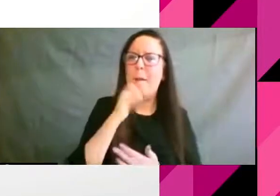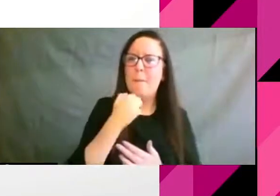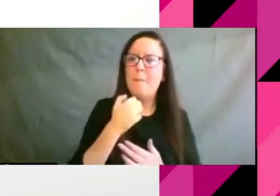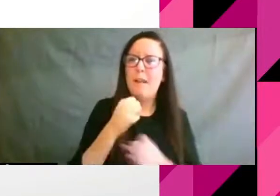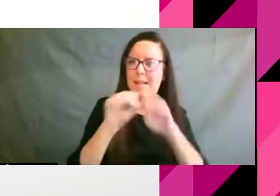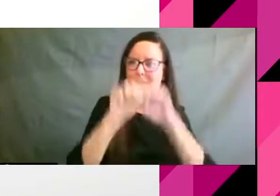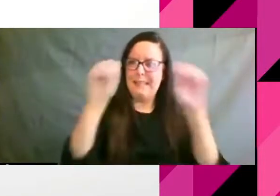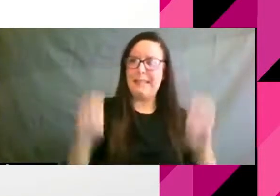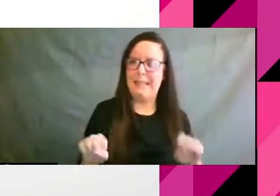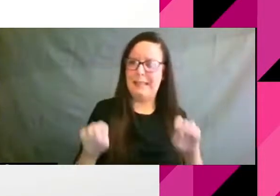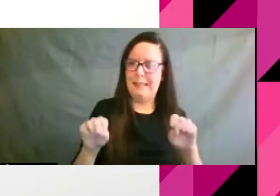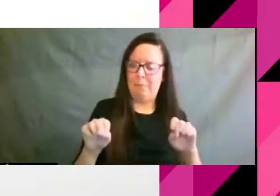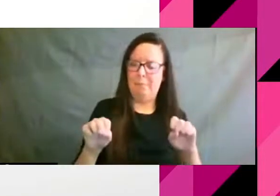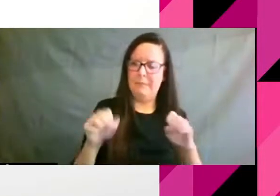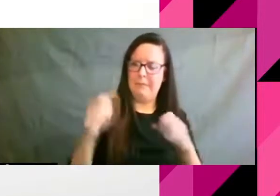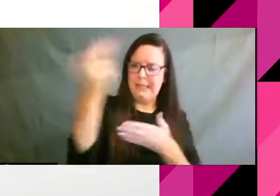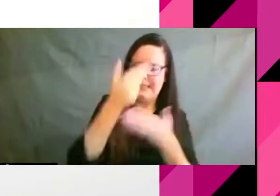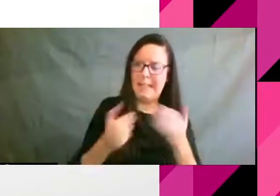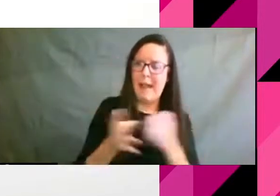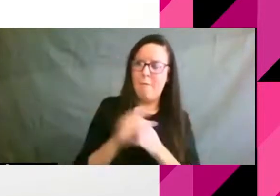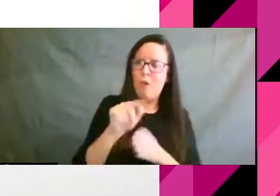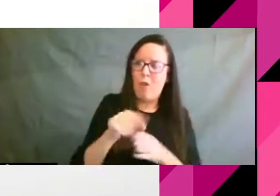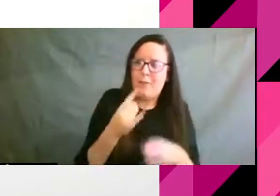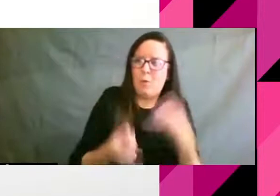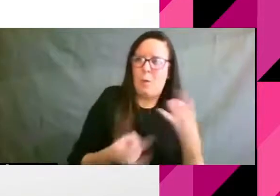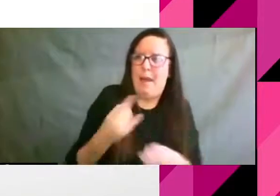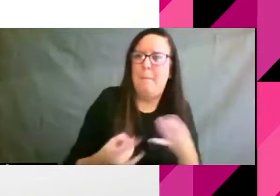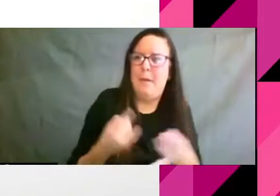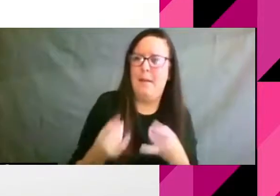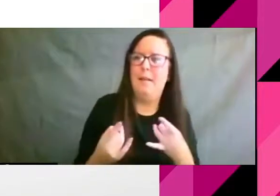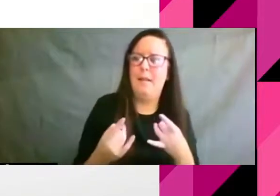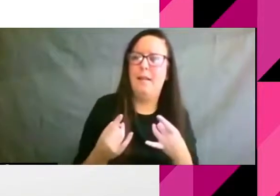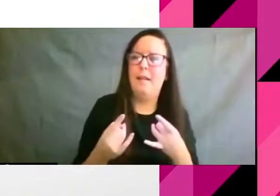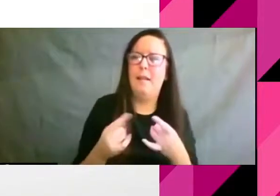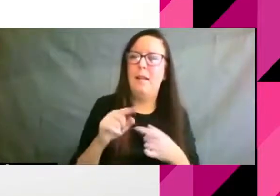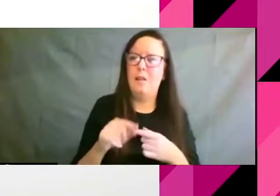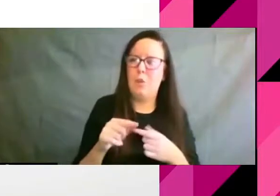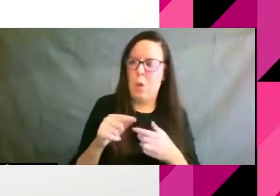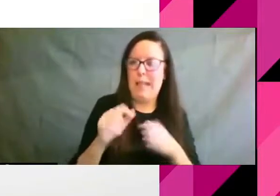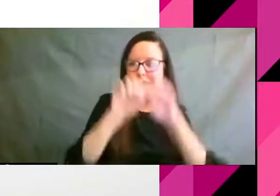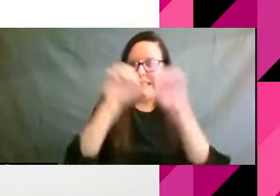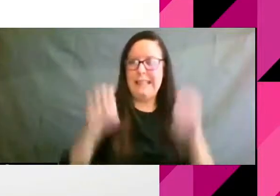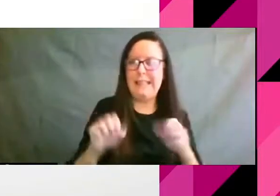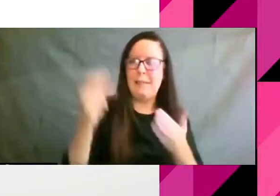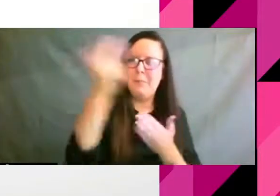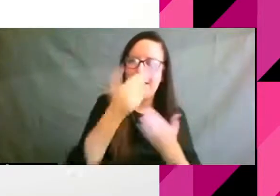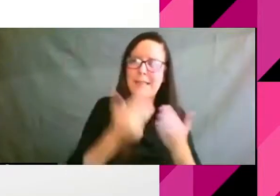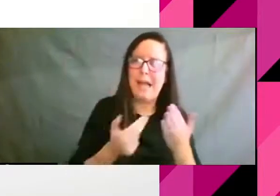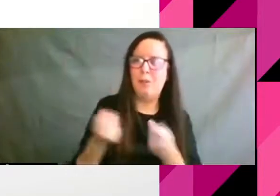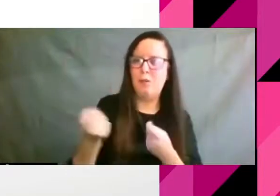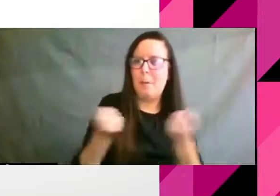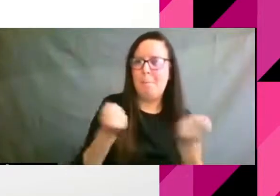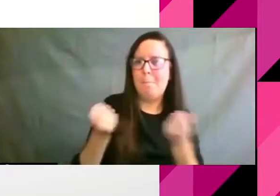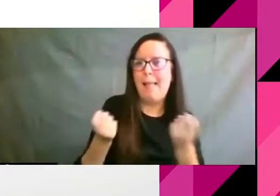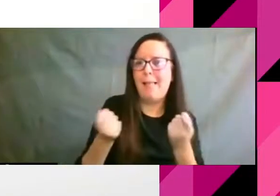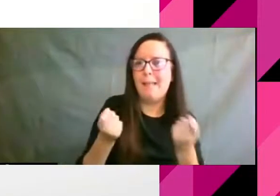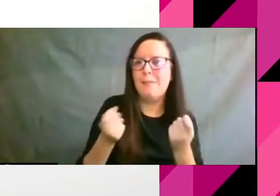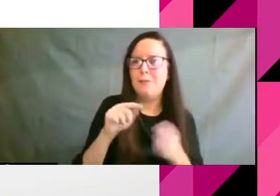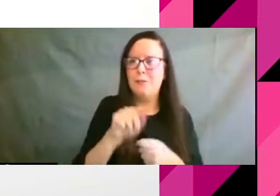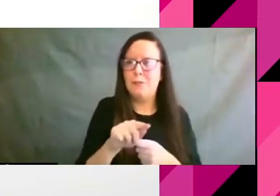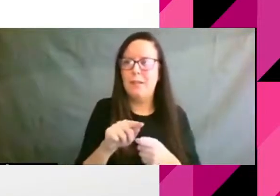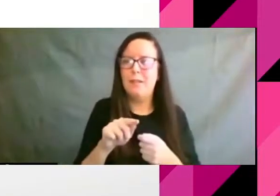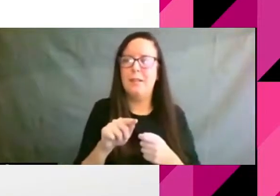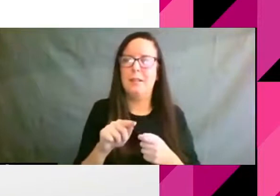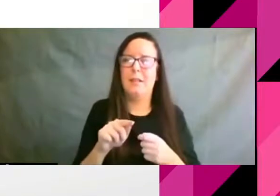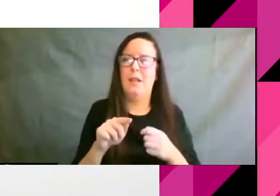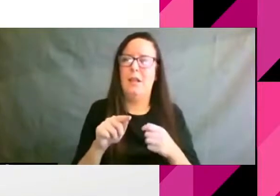occur. The system AM found herself in was designed to manage her. It didn't accommodate her needs and, most significantly, I